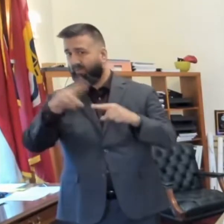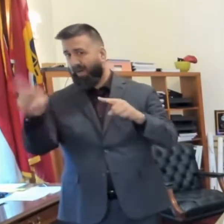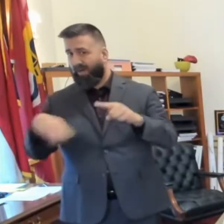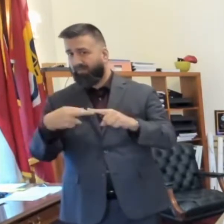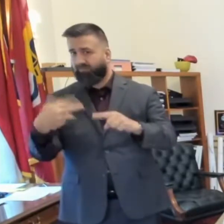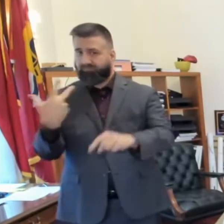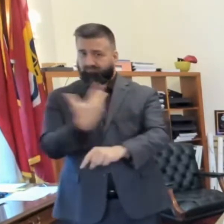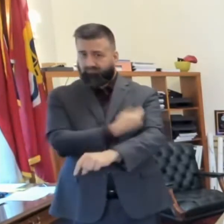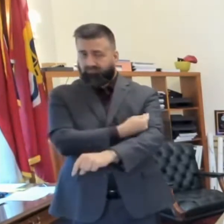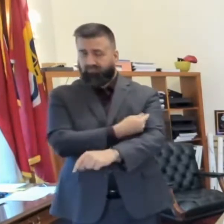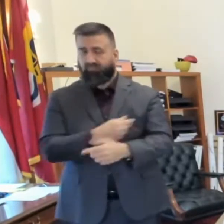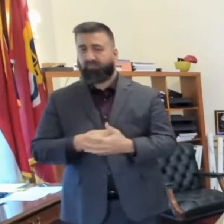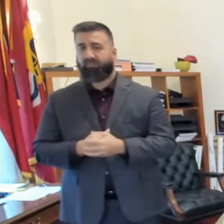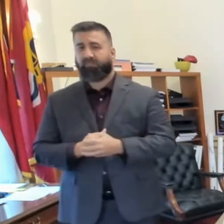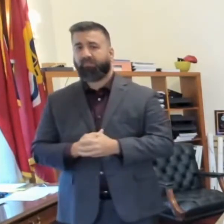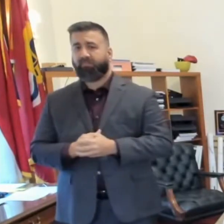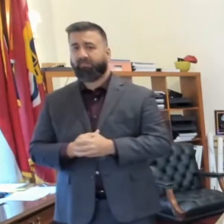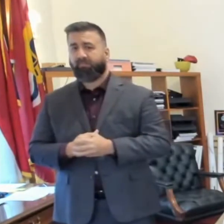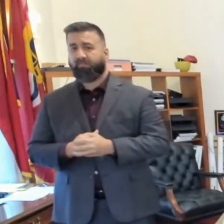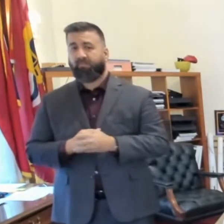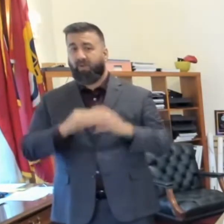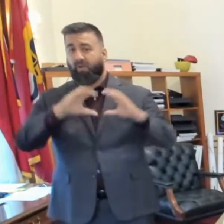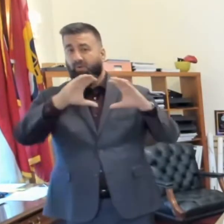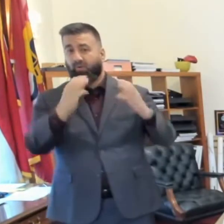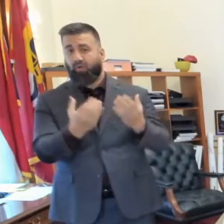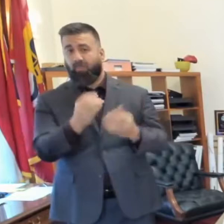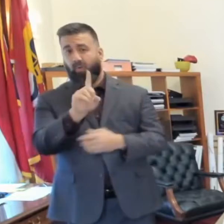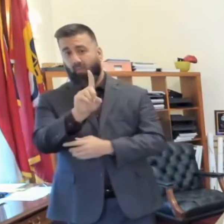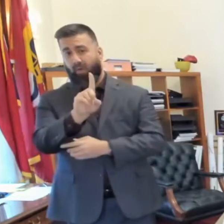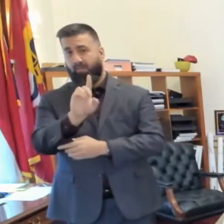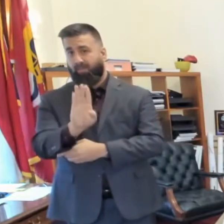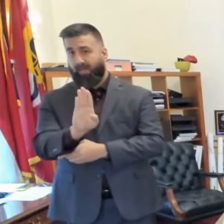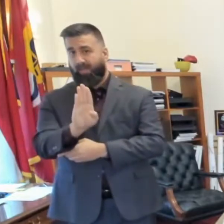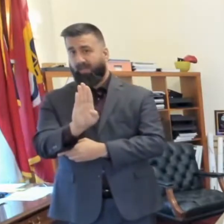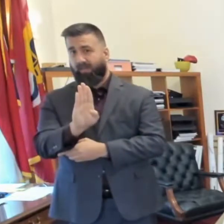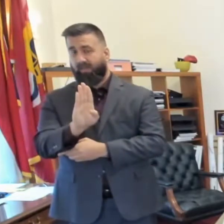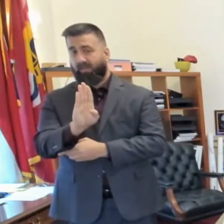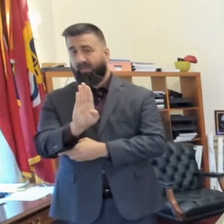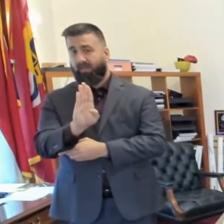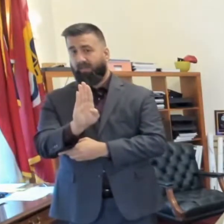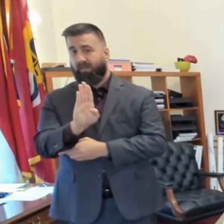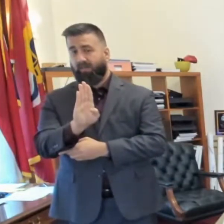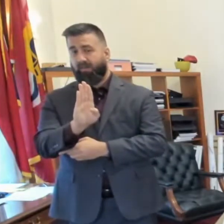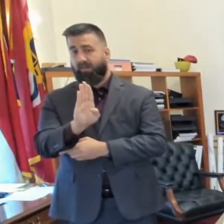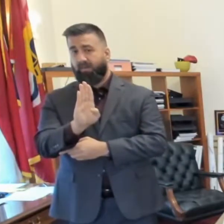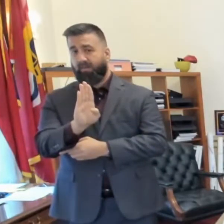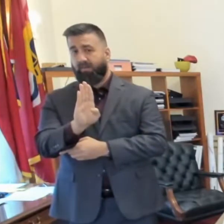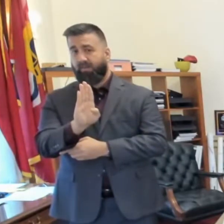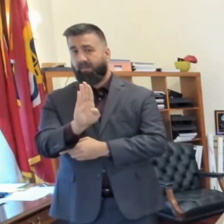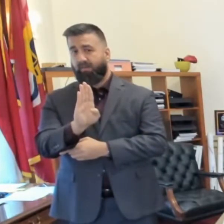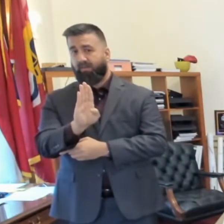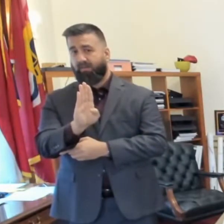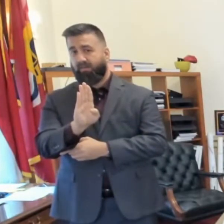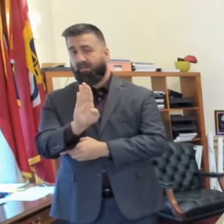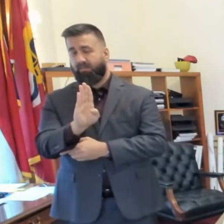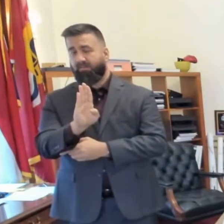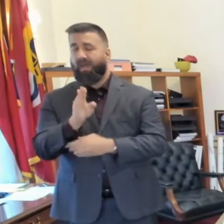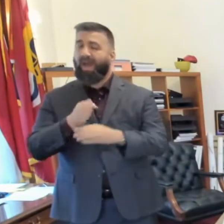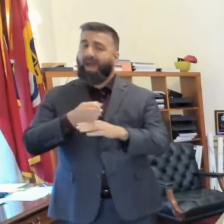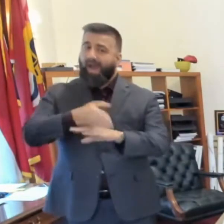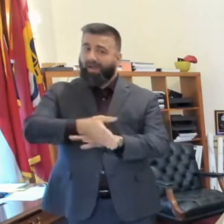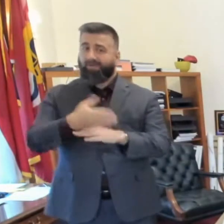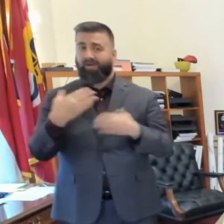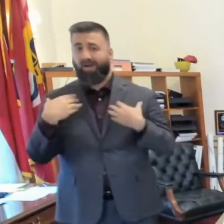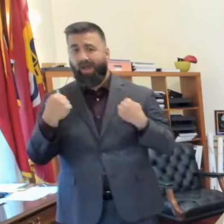dose. Group 1B, which will be after healthcare workers, nursing